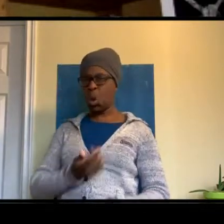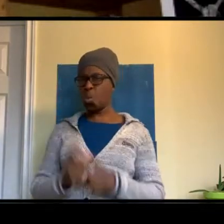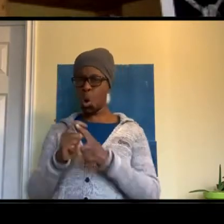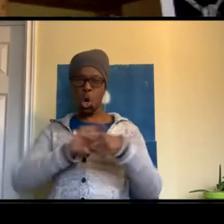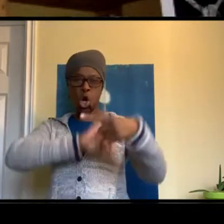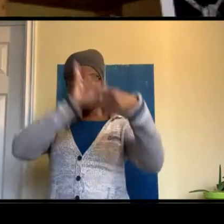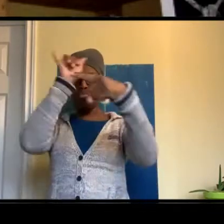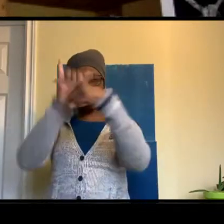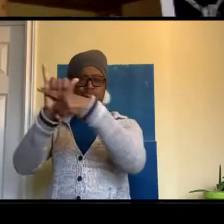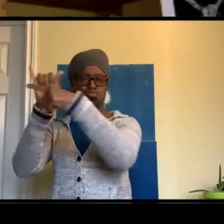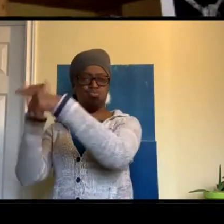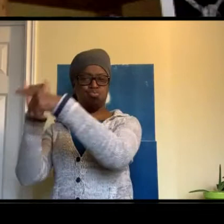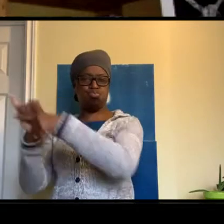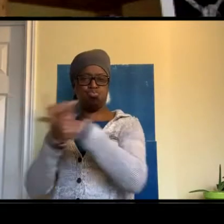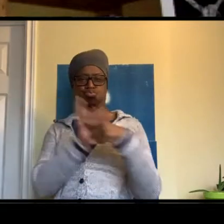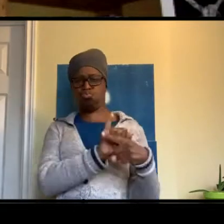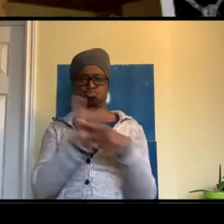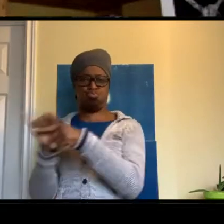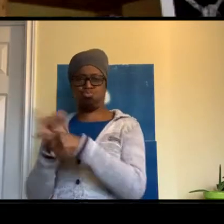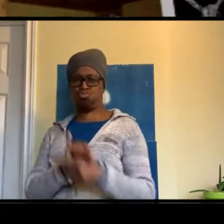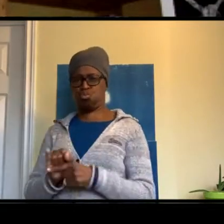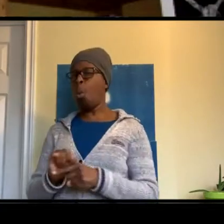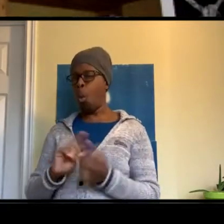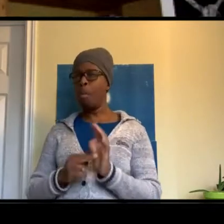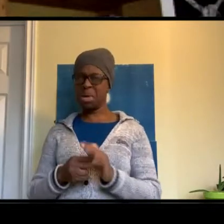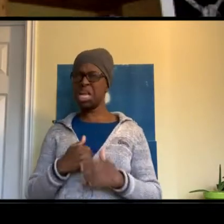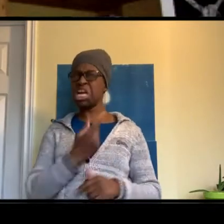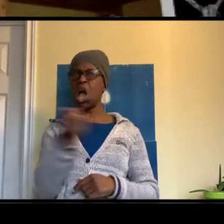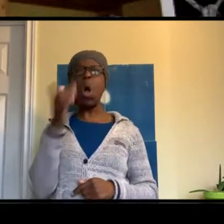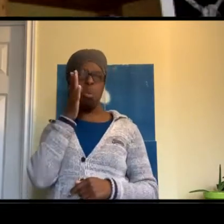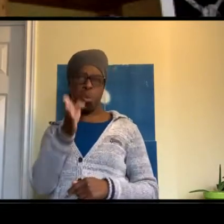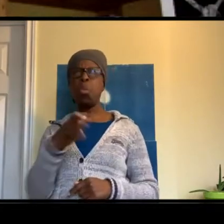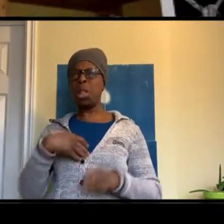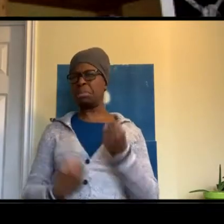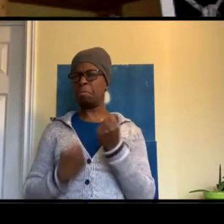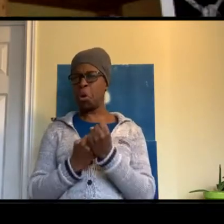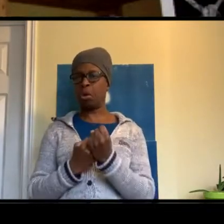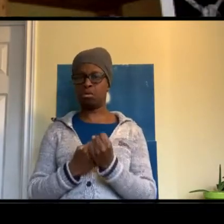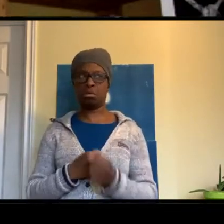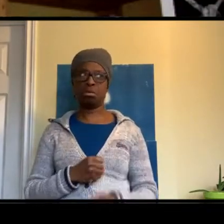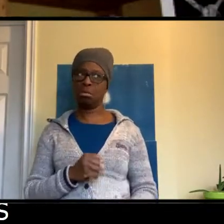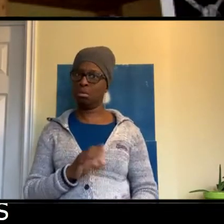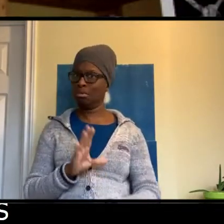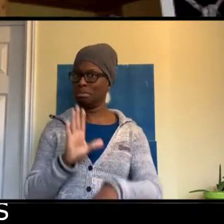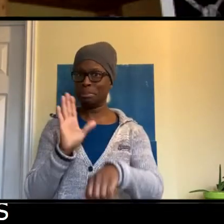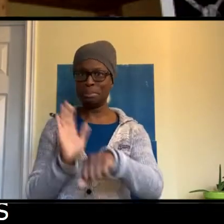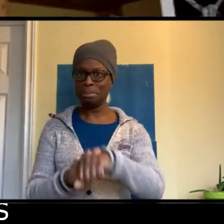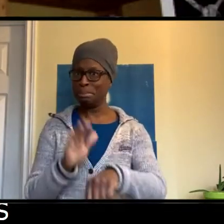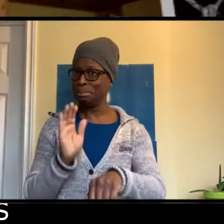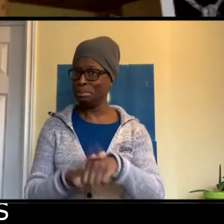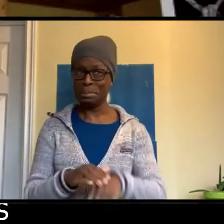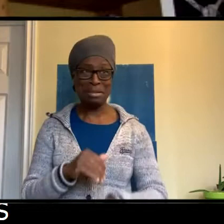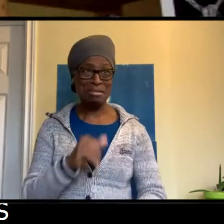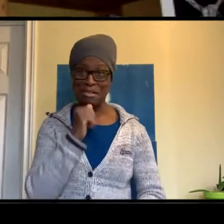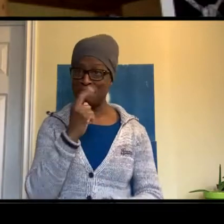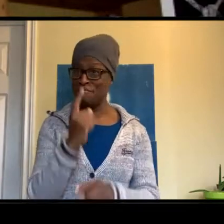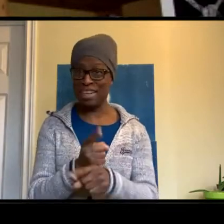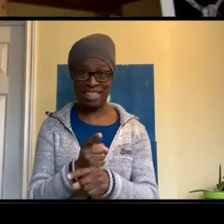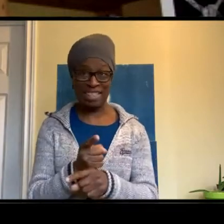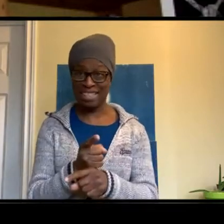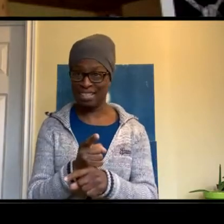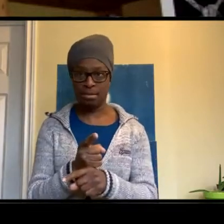is somehow going to make your project come across as more important or more valuable, and that's just simply not